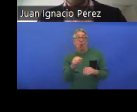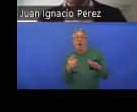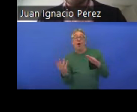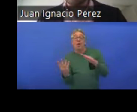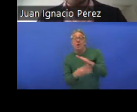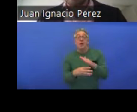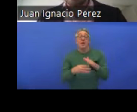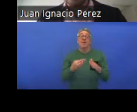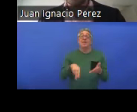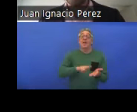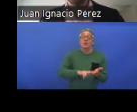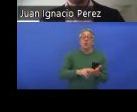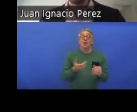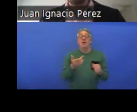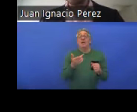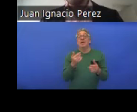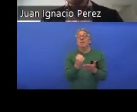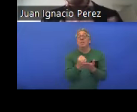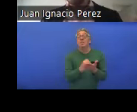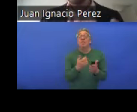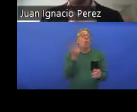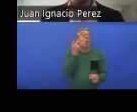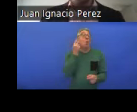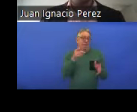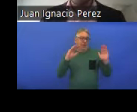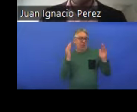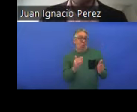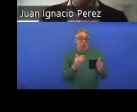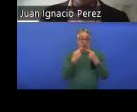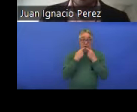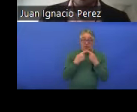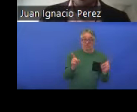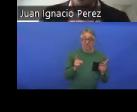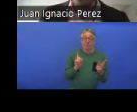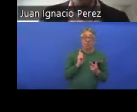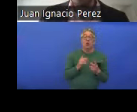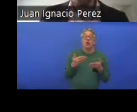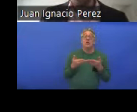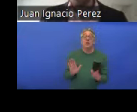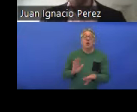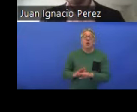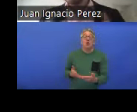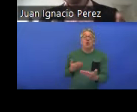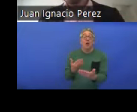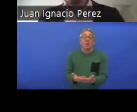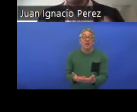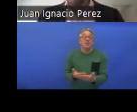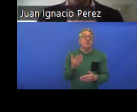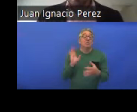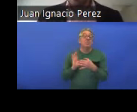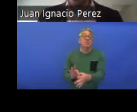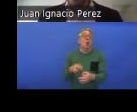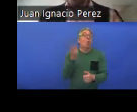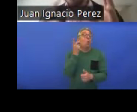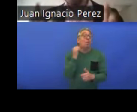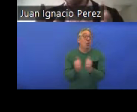and statelessness of women. It also has a general recommendation on disabled women, which might